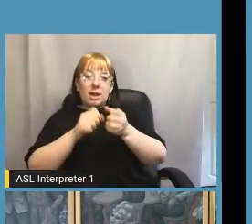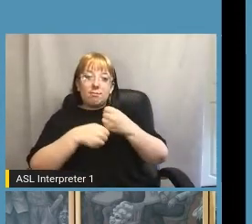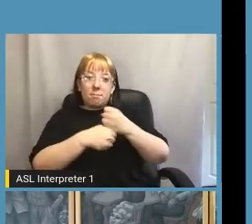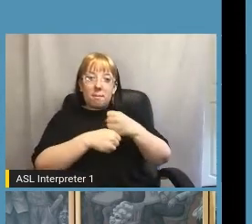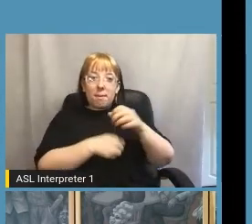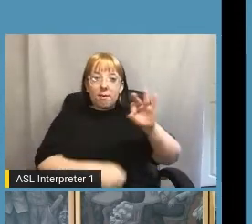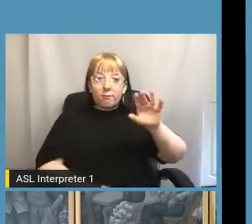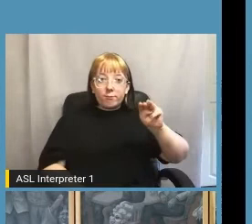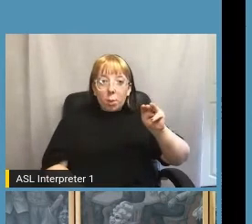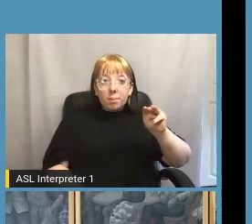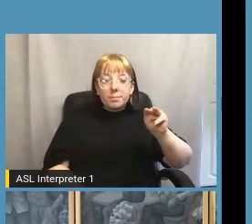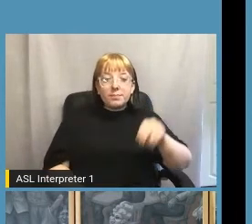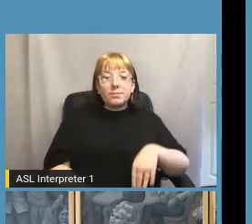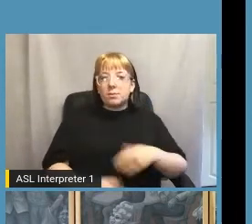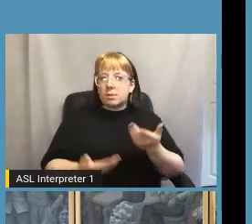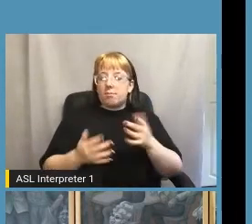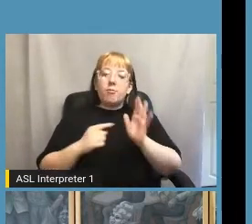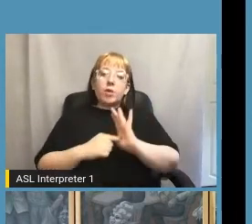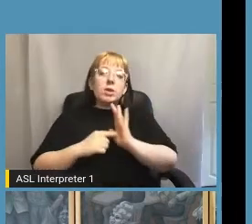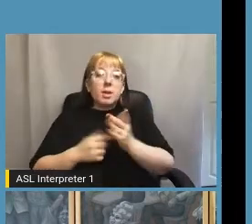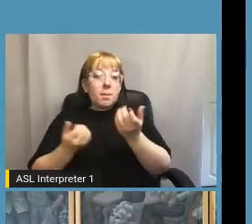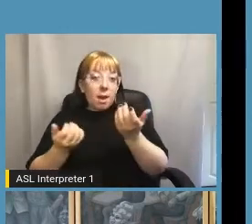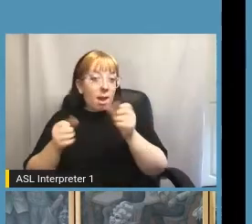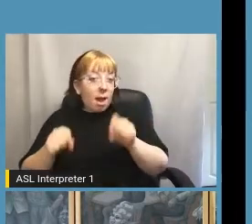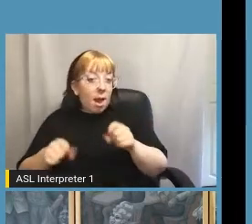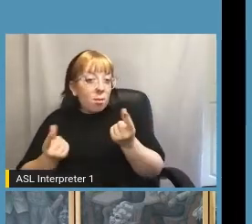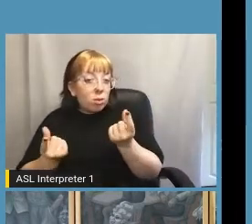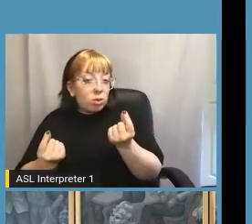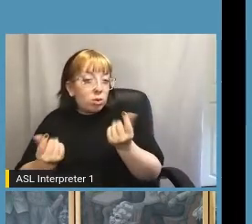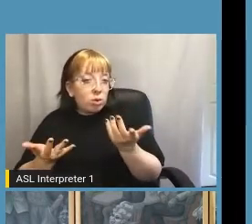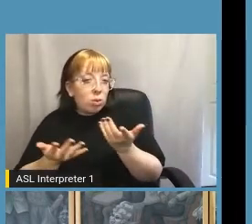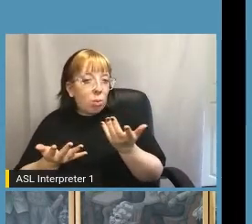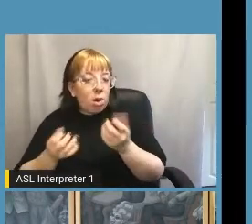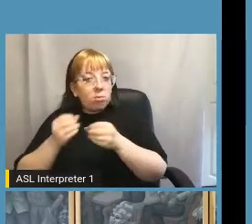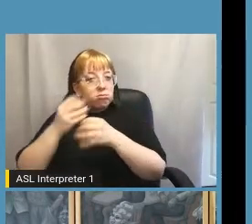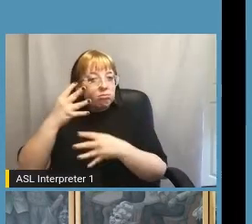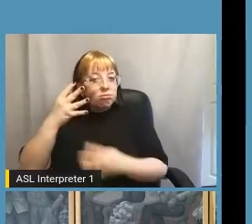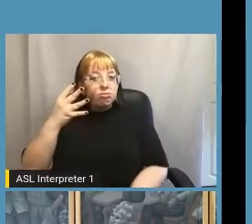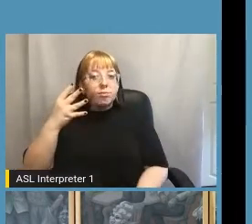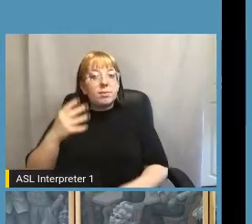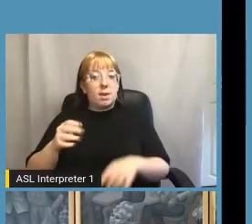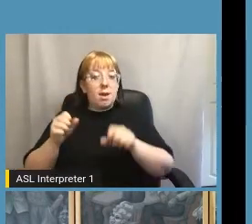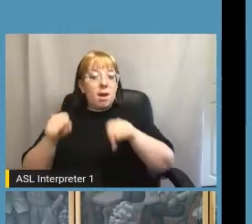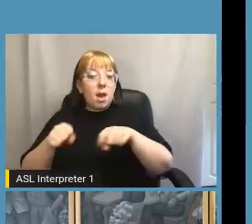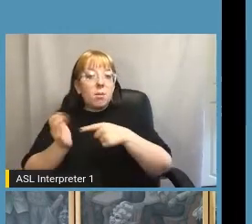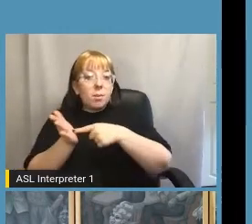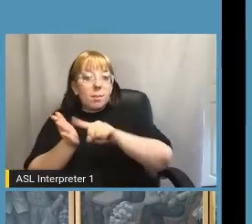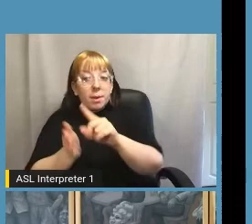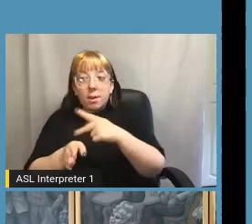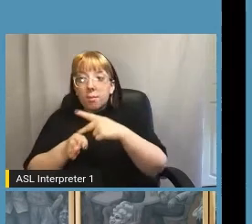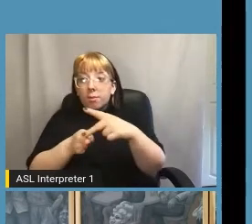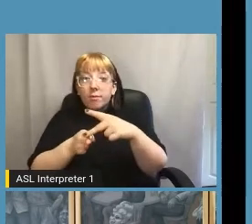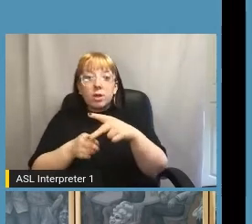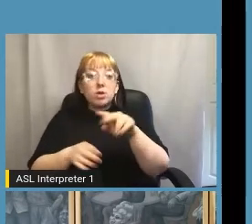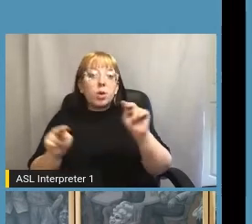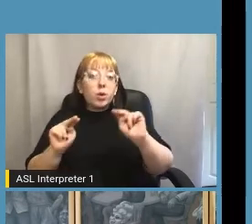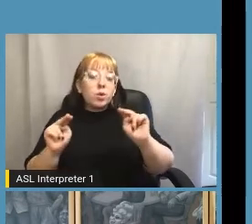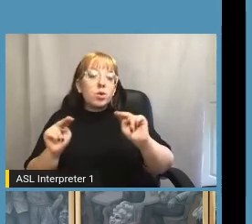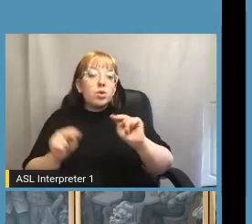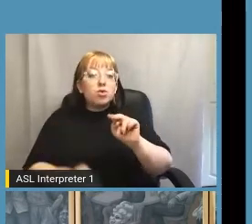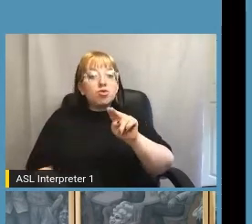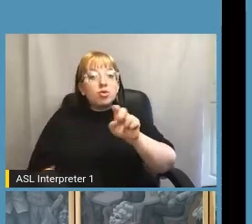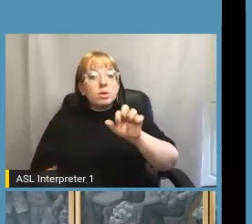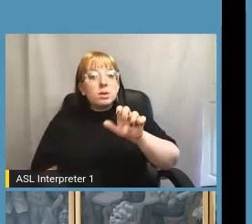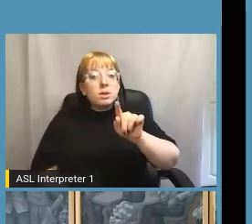example, what are you able to do? And the list here is, are you able to pay a professional neutral narrator? Are you able to be your